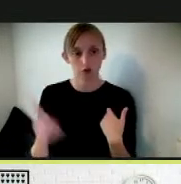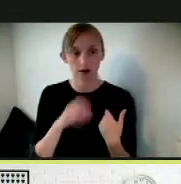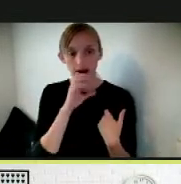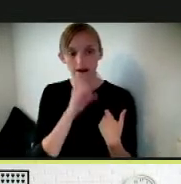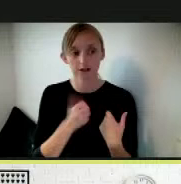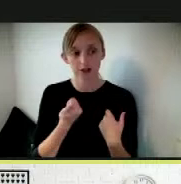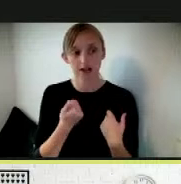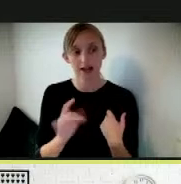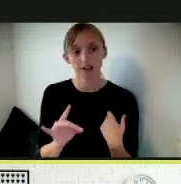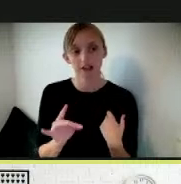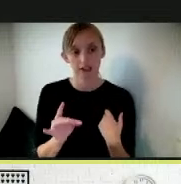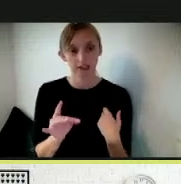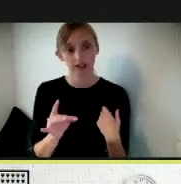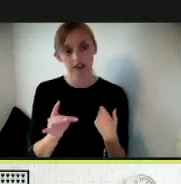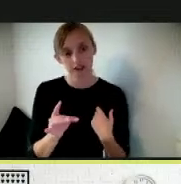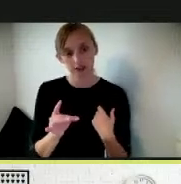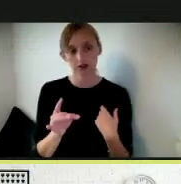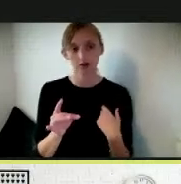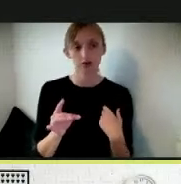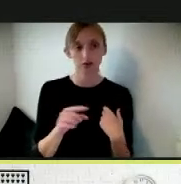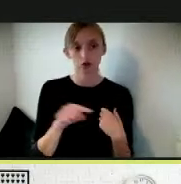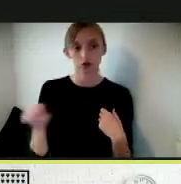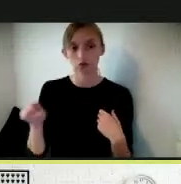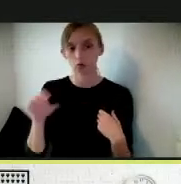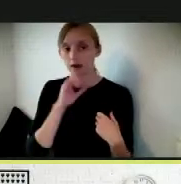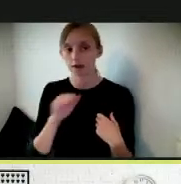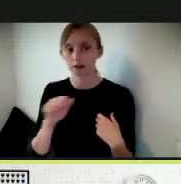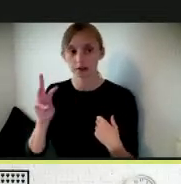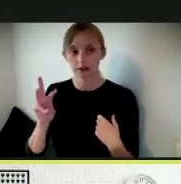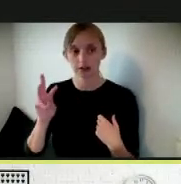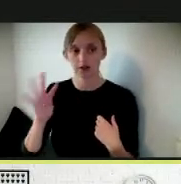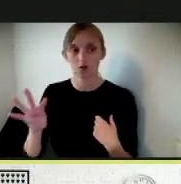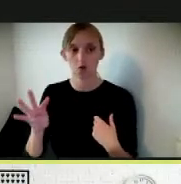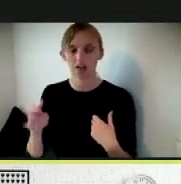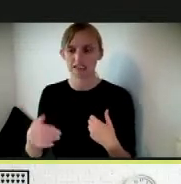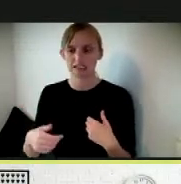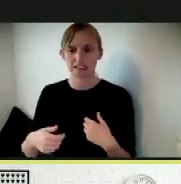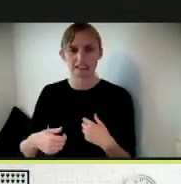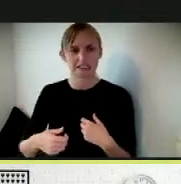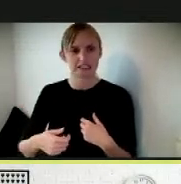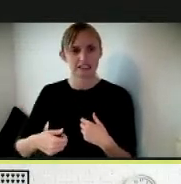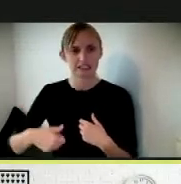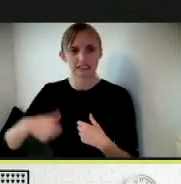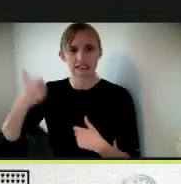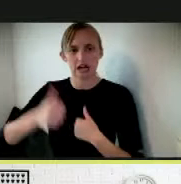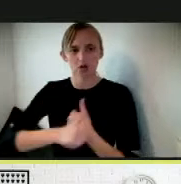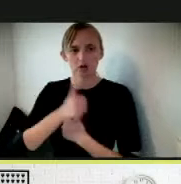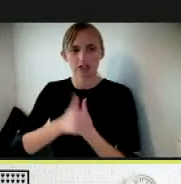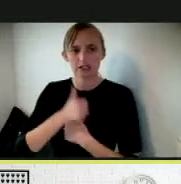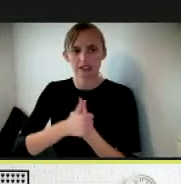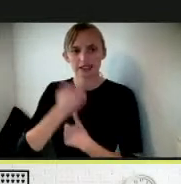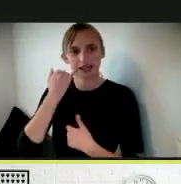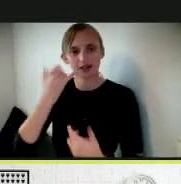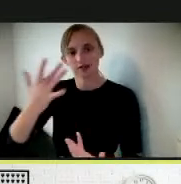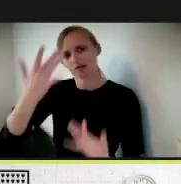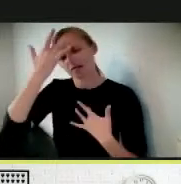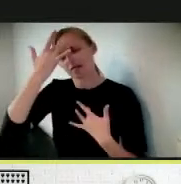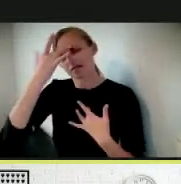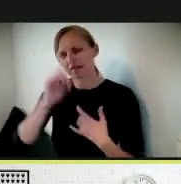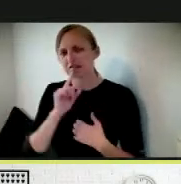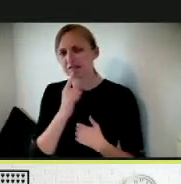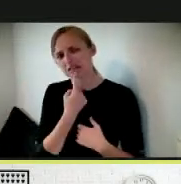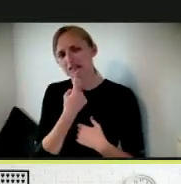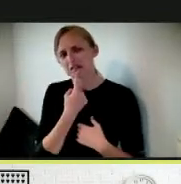18 through 64, and you are at high risk of severe COVID, and that's due to maybe